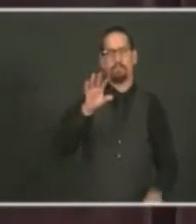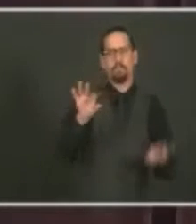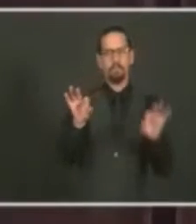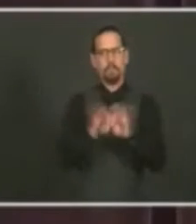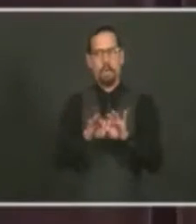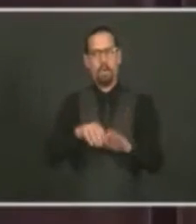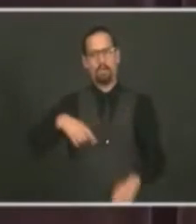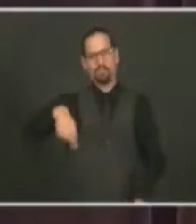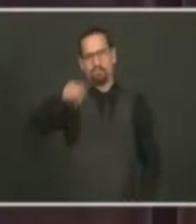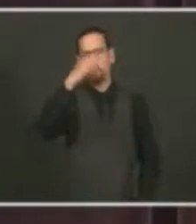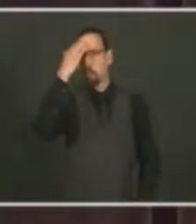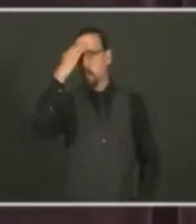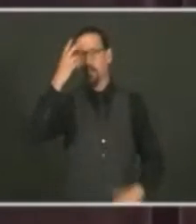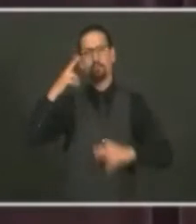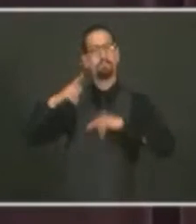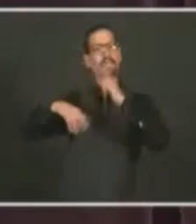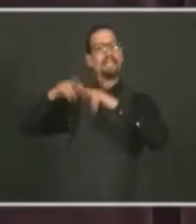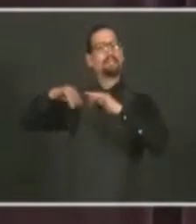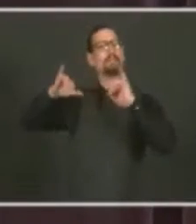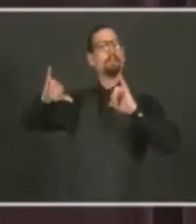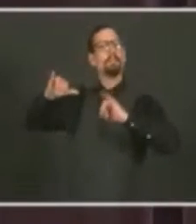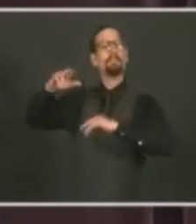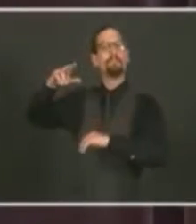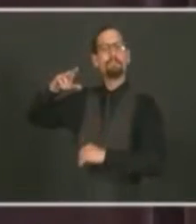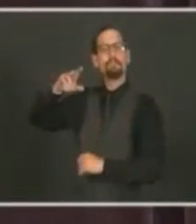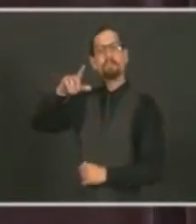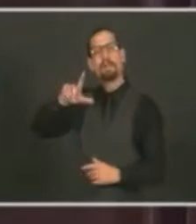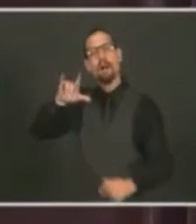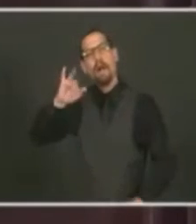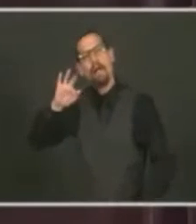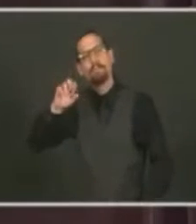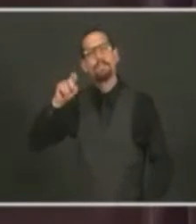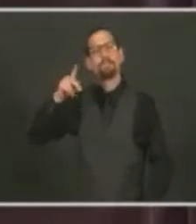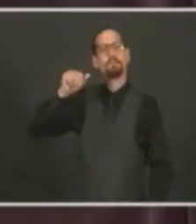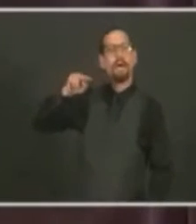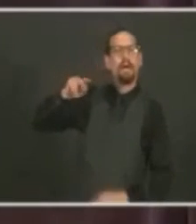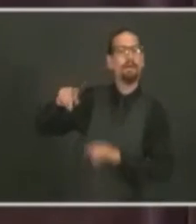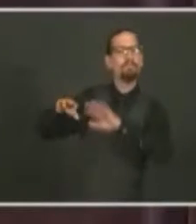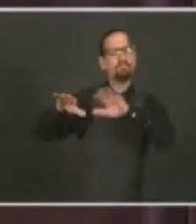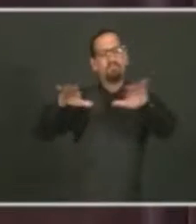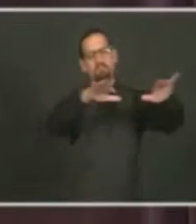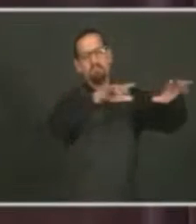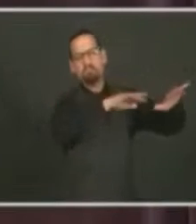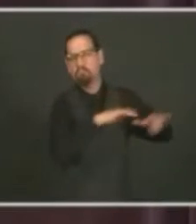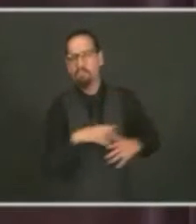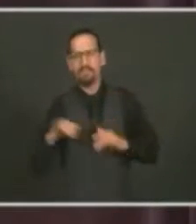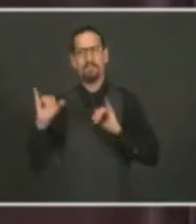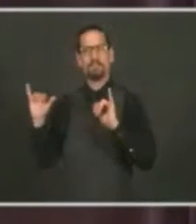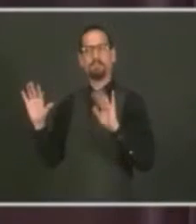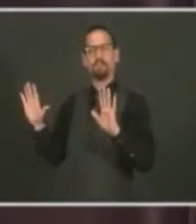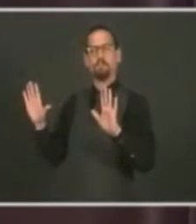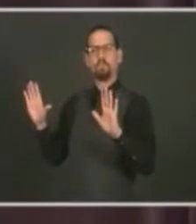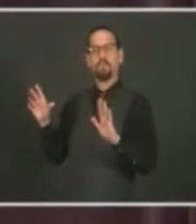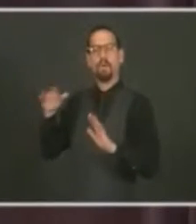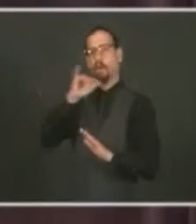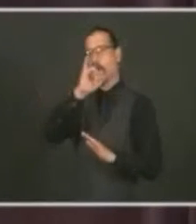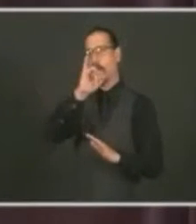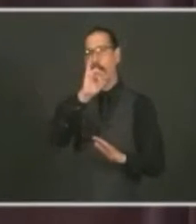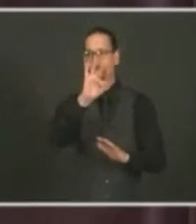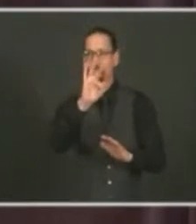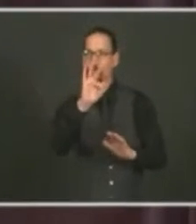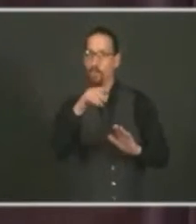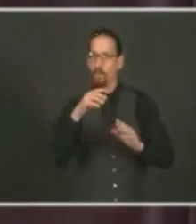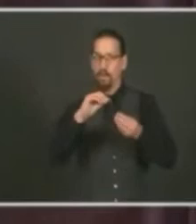to refine their surge plans, and they have all learned from experiences with COVID-19